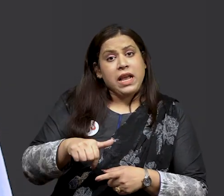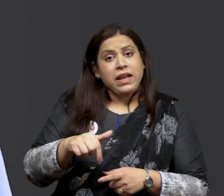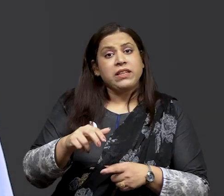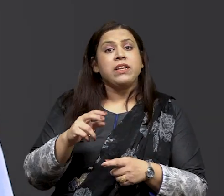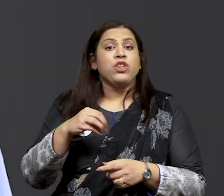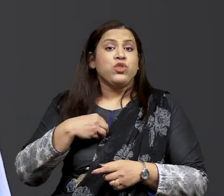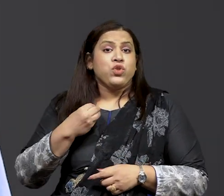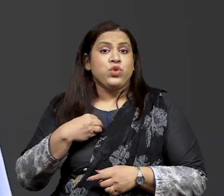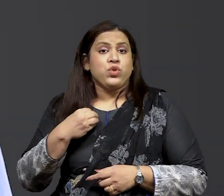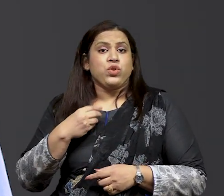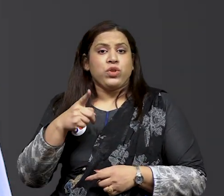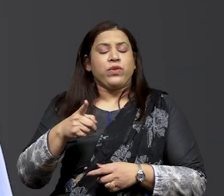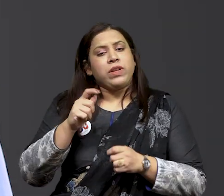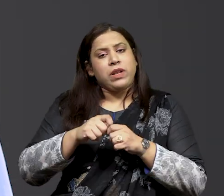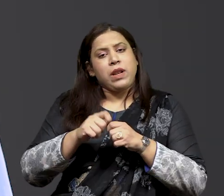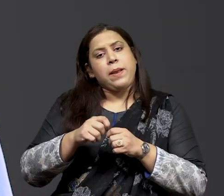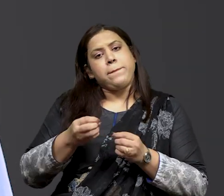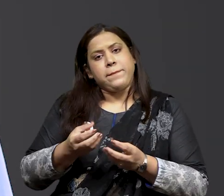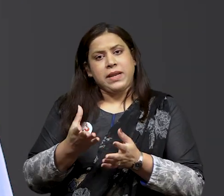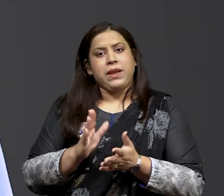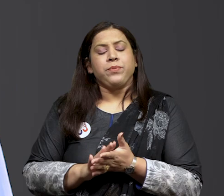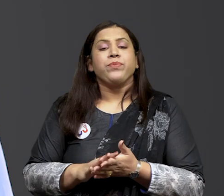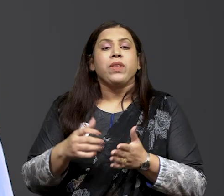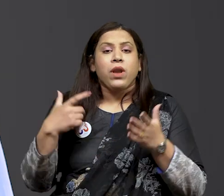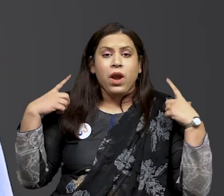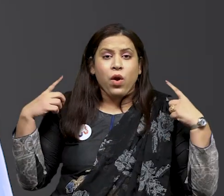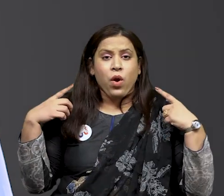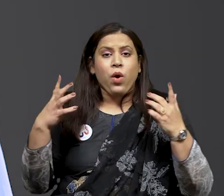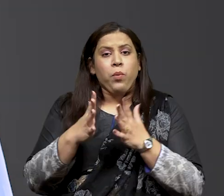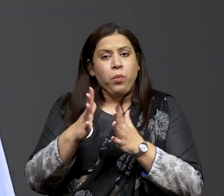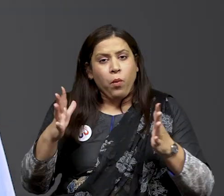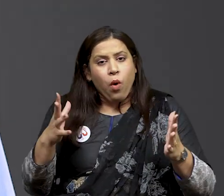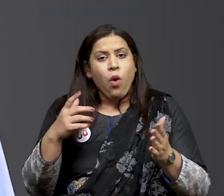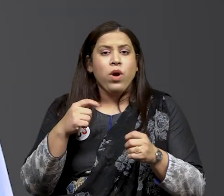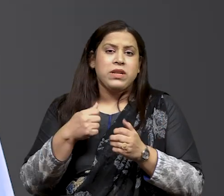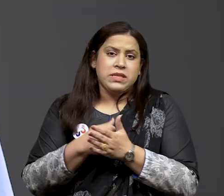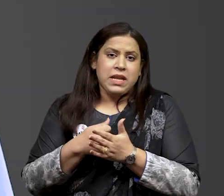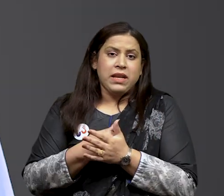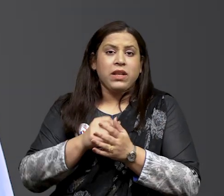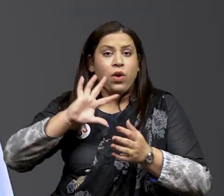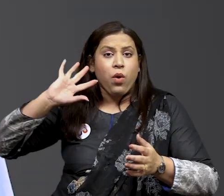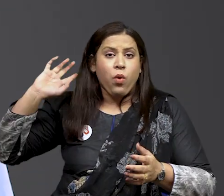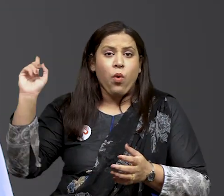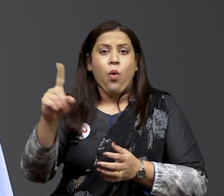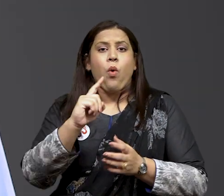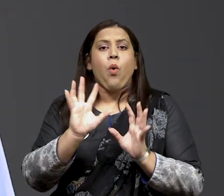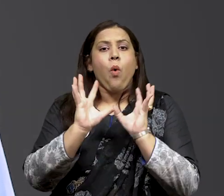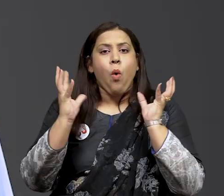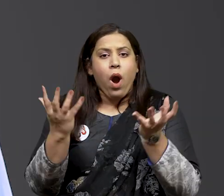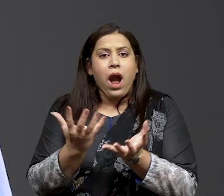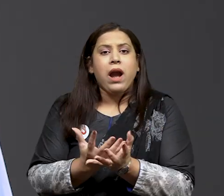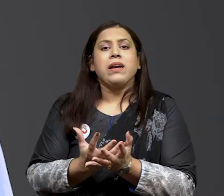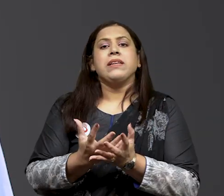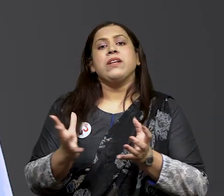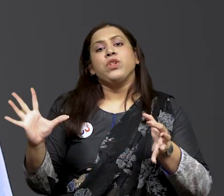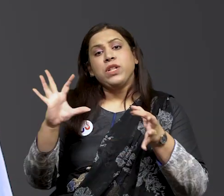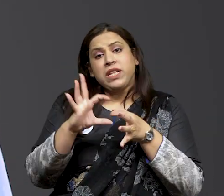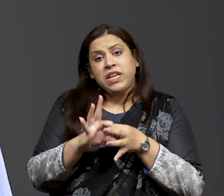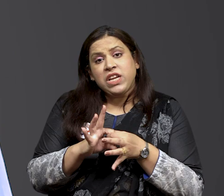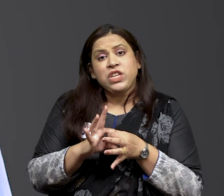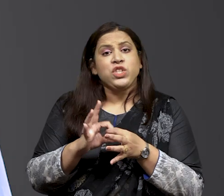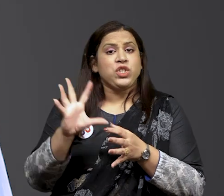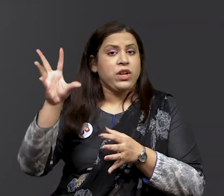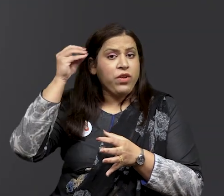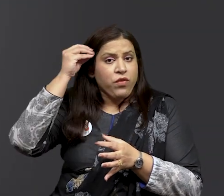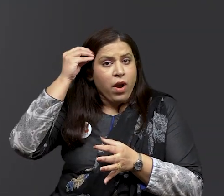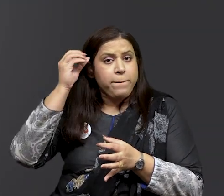the idea of Harley Just The Jew was born out of. That all of these struggles that are going on around the world have so much misinformation associated